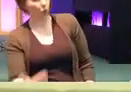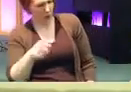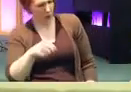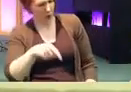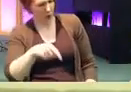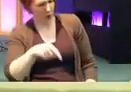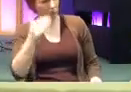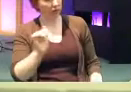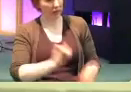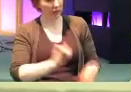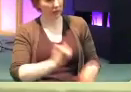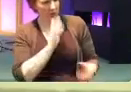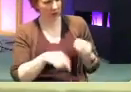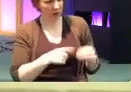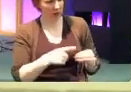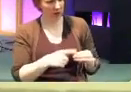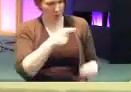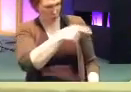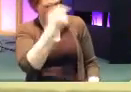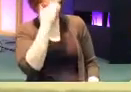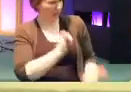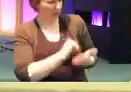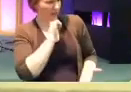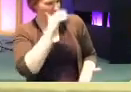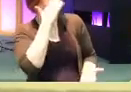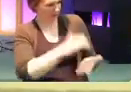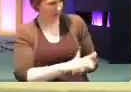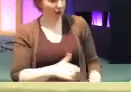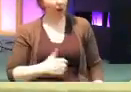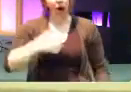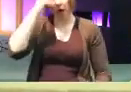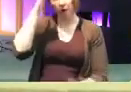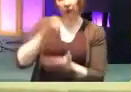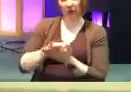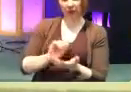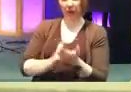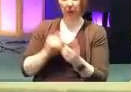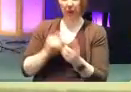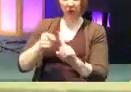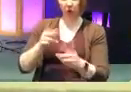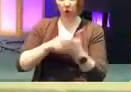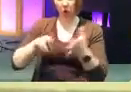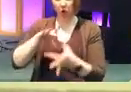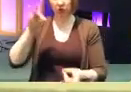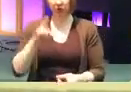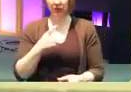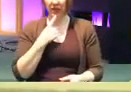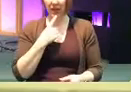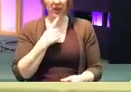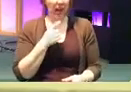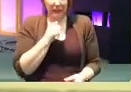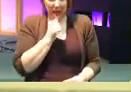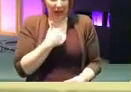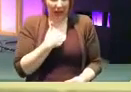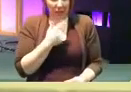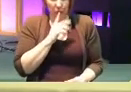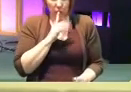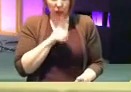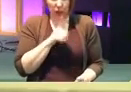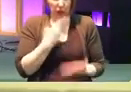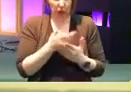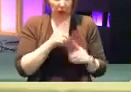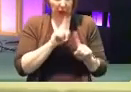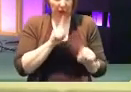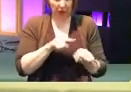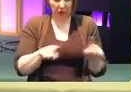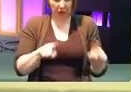when you knew that's what you're going to talk about? You knew that we don't believe in that. And I believe that even at that point, the Holy Spirit gave me the words to say, because I really didn't have a good answer. And I looked